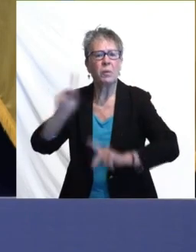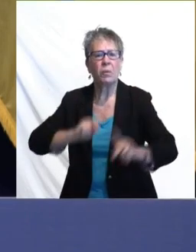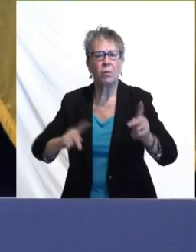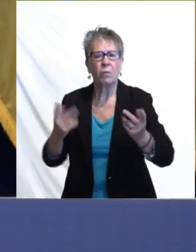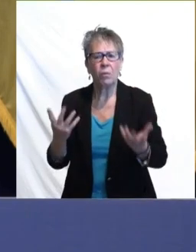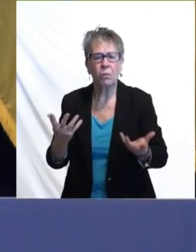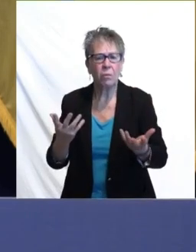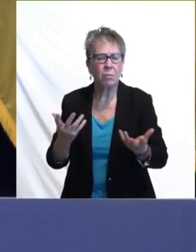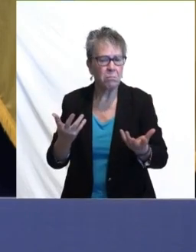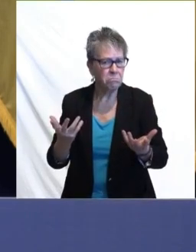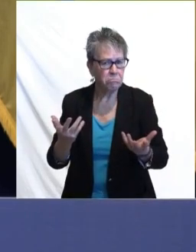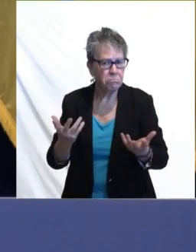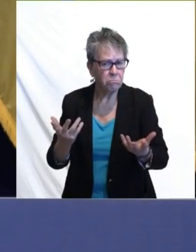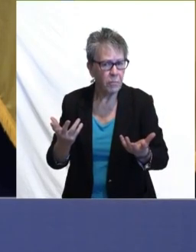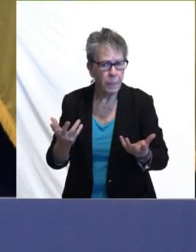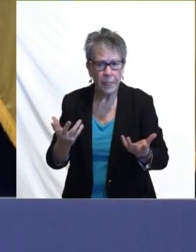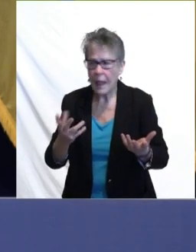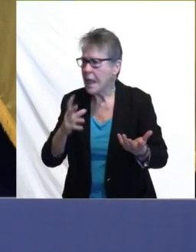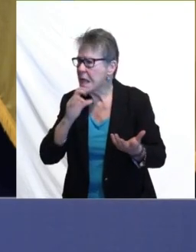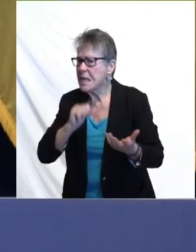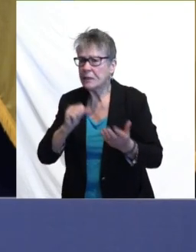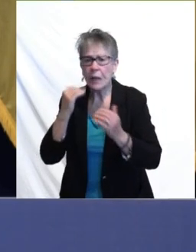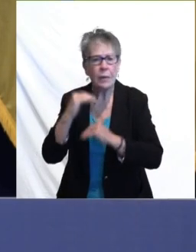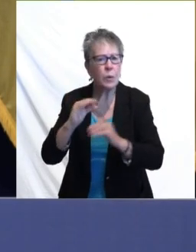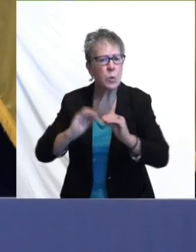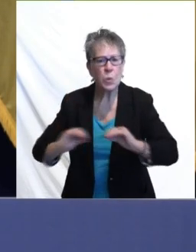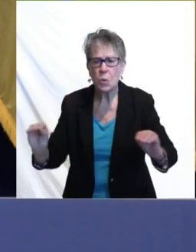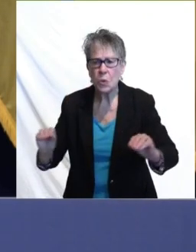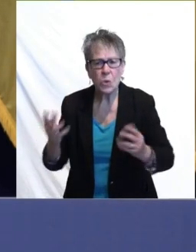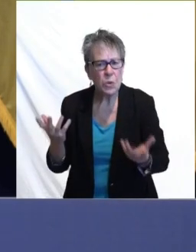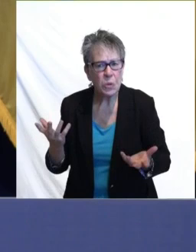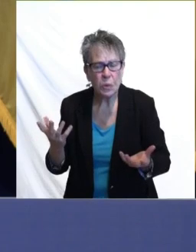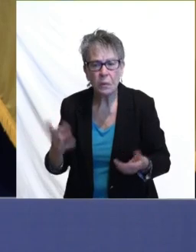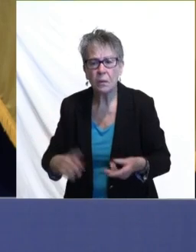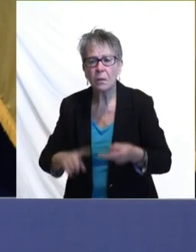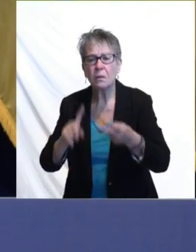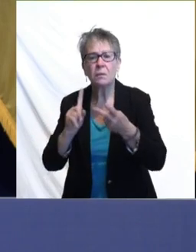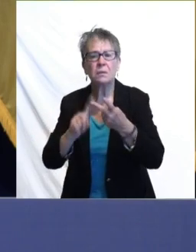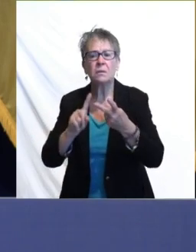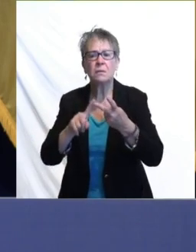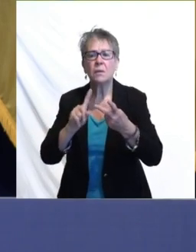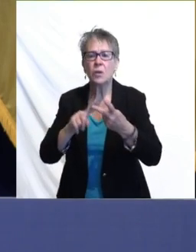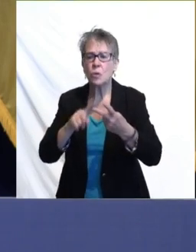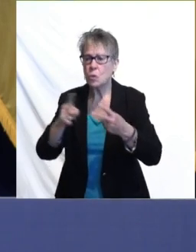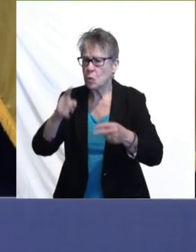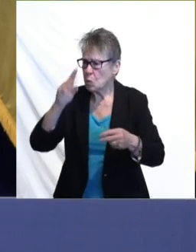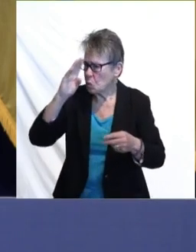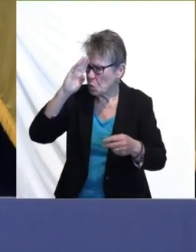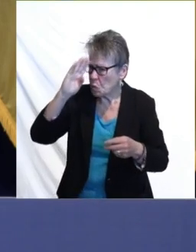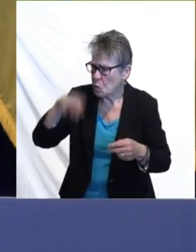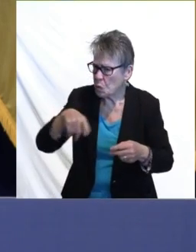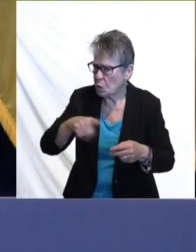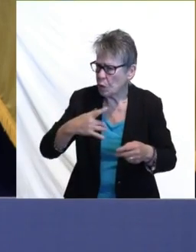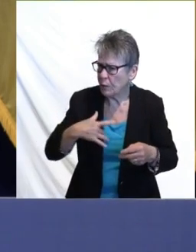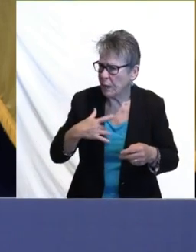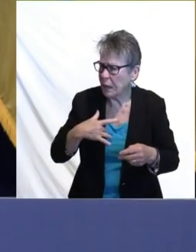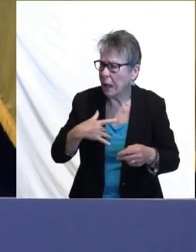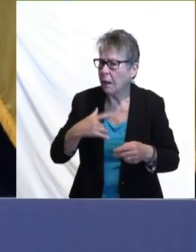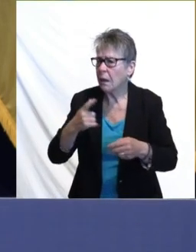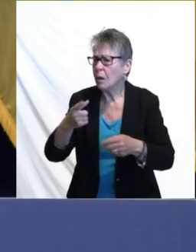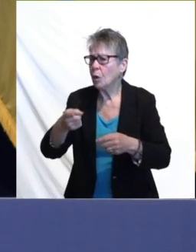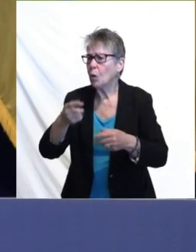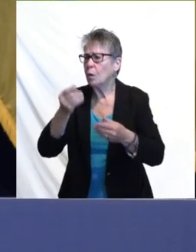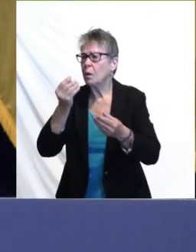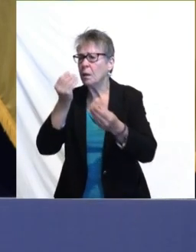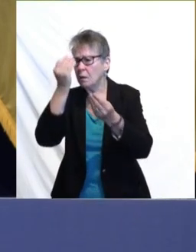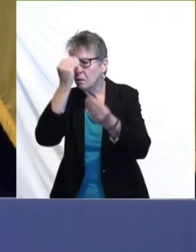And second set of questions is a bit of a broken record from me, but do you have a timeline for when you're going to release data on what percentage